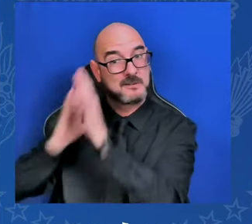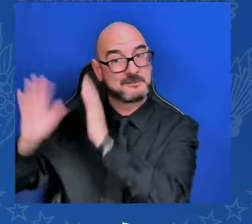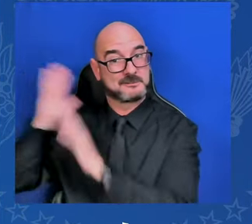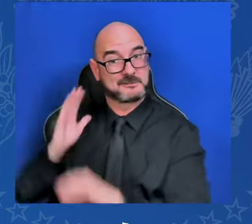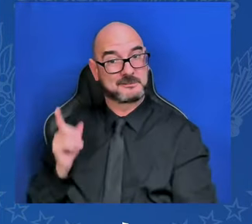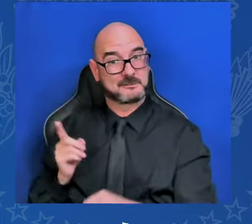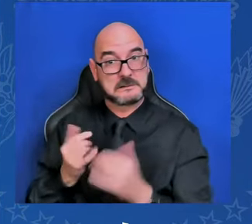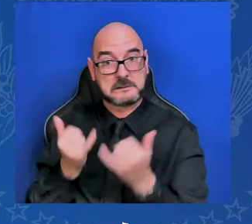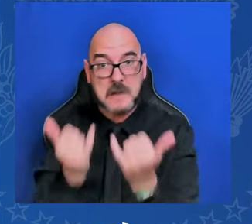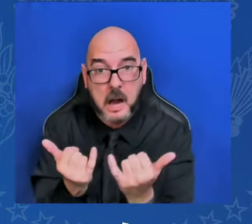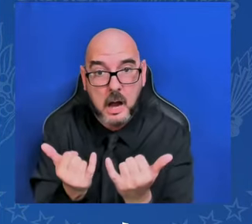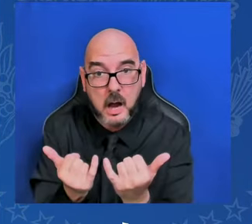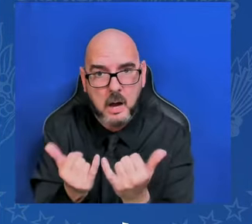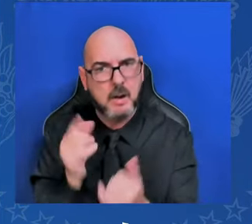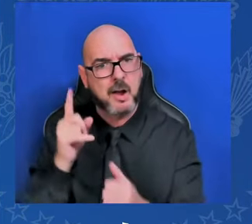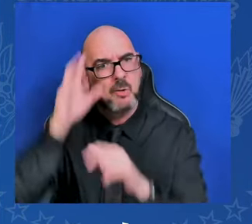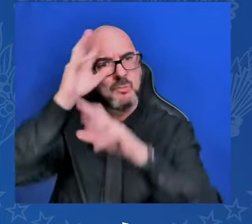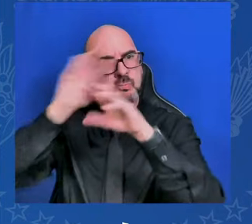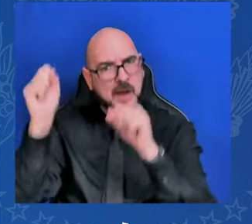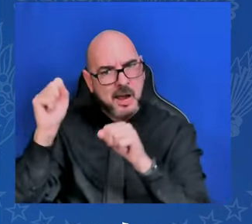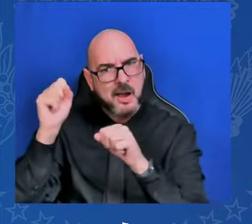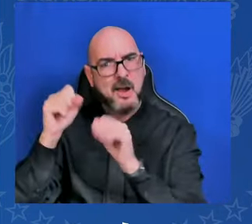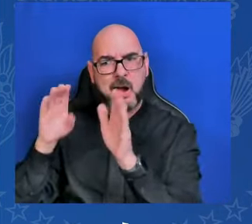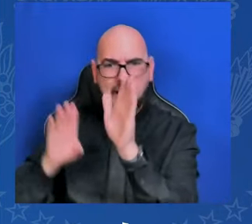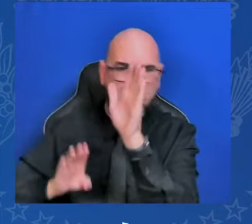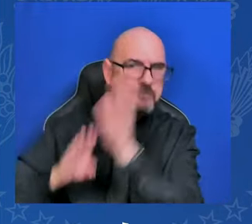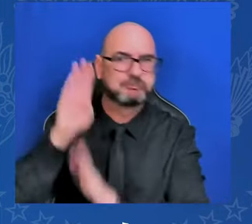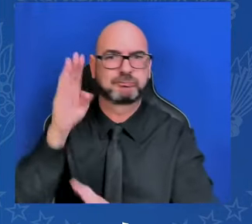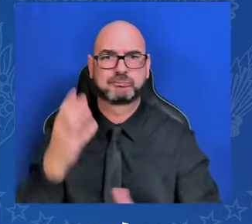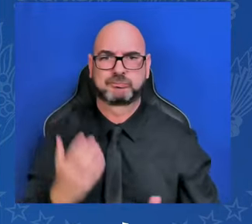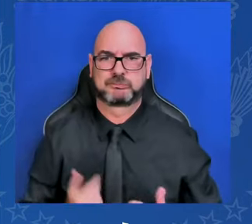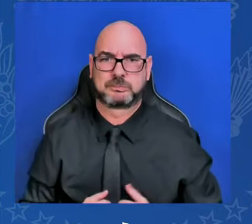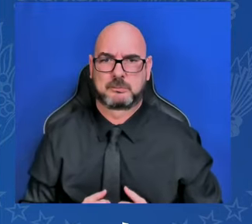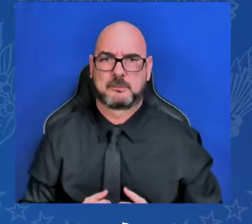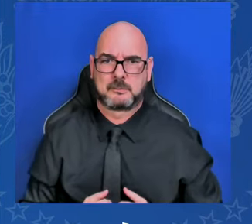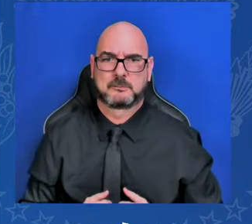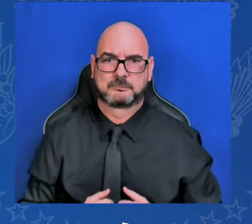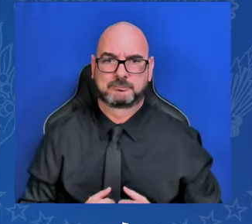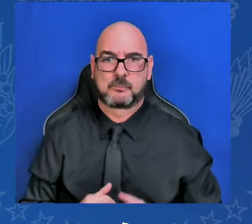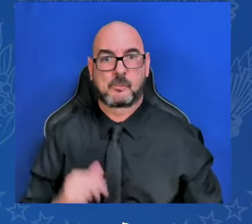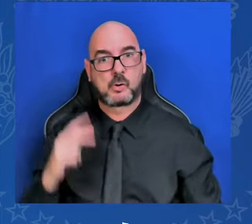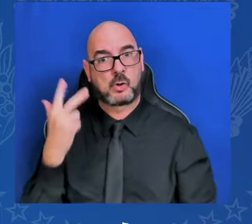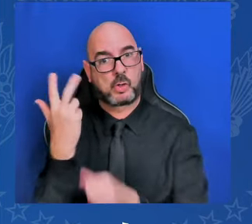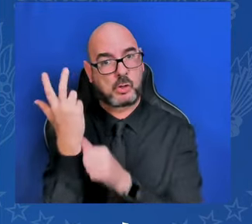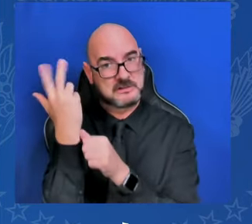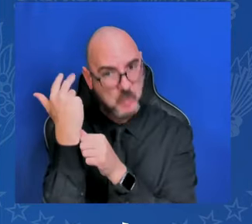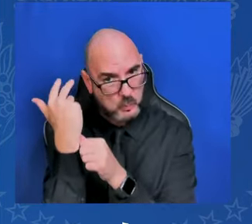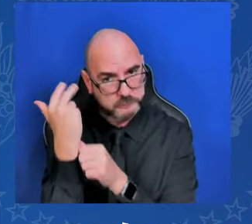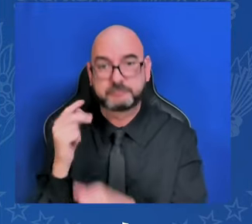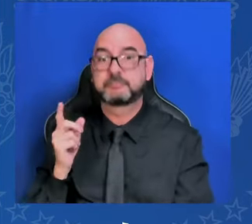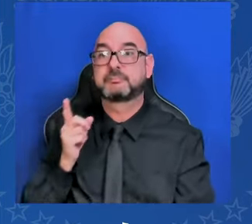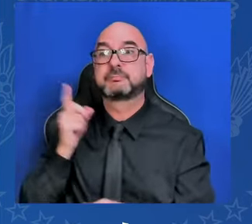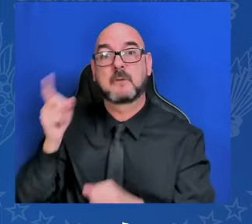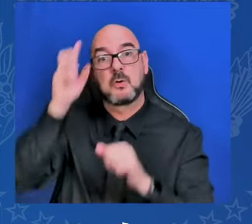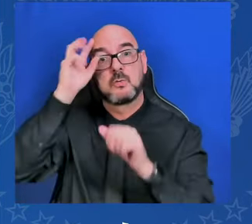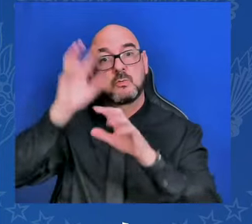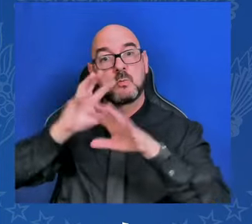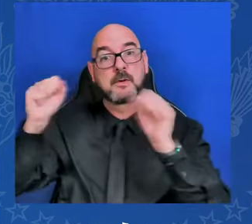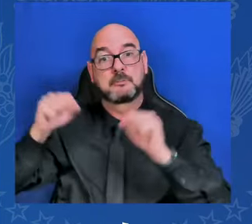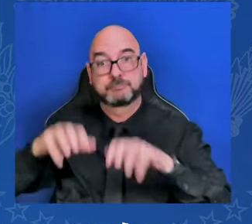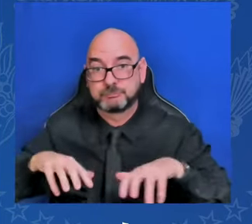When President Joe Biden first took office, the country, the world being ravaged